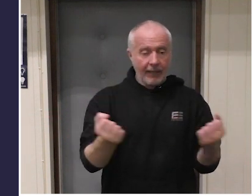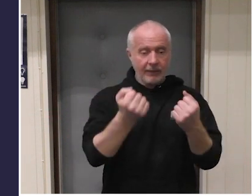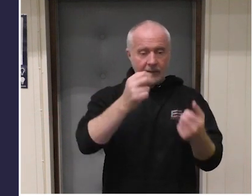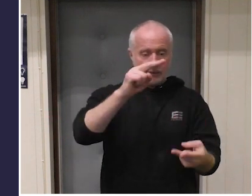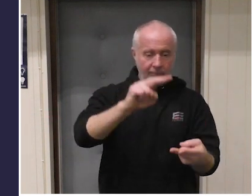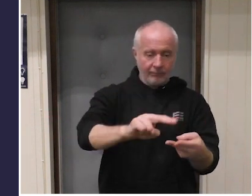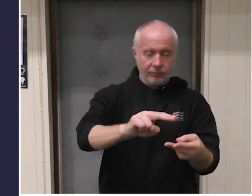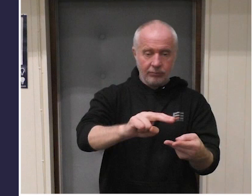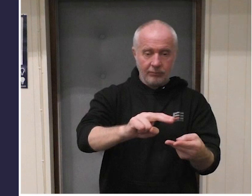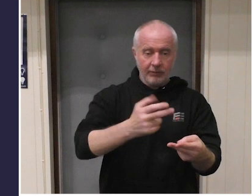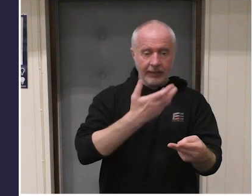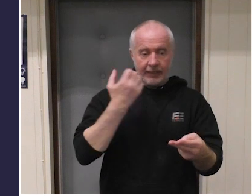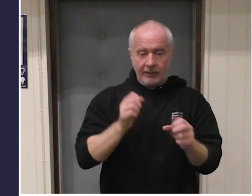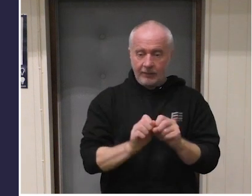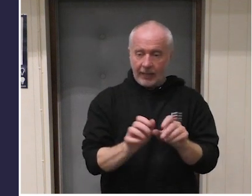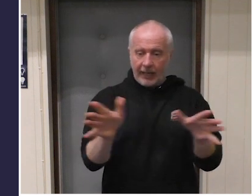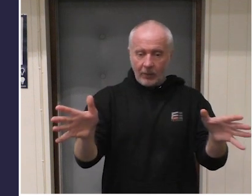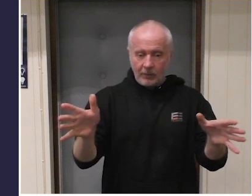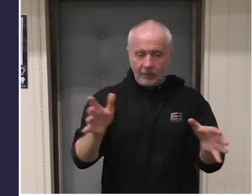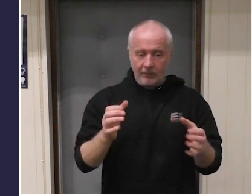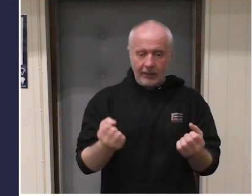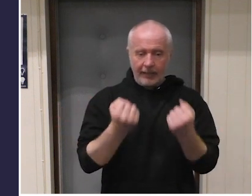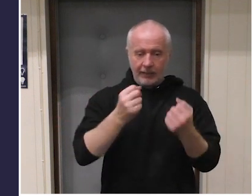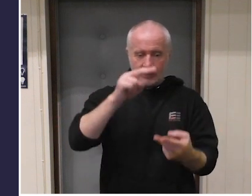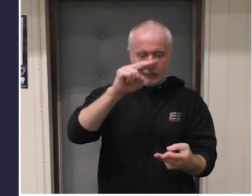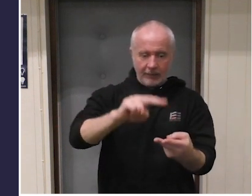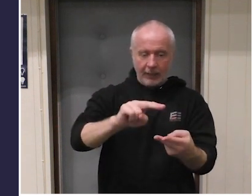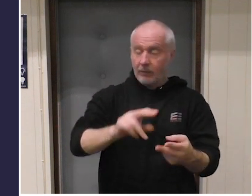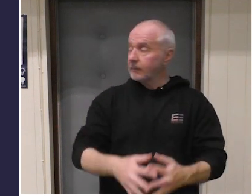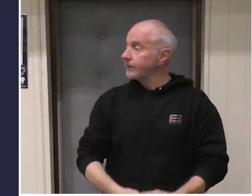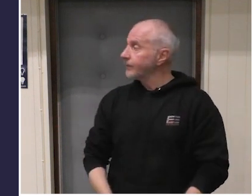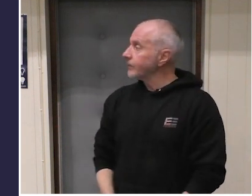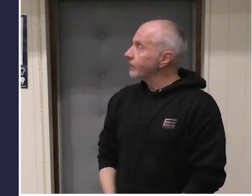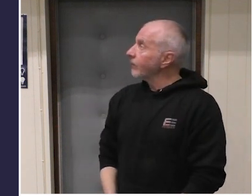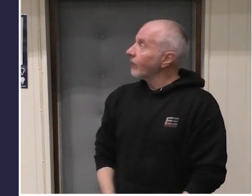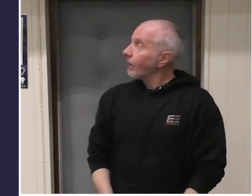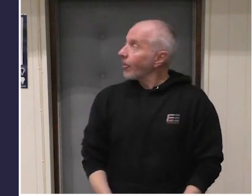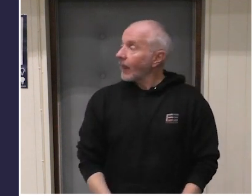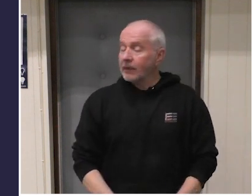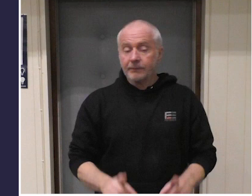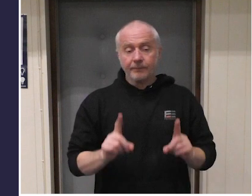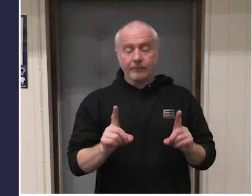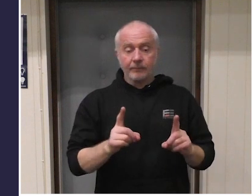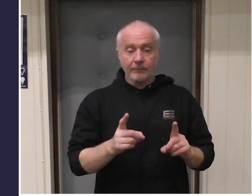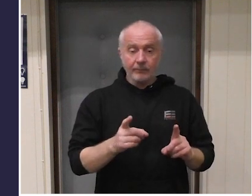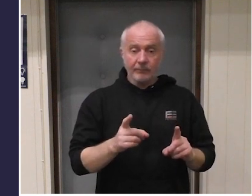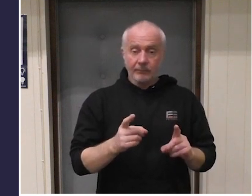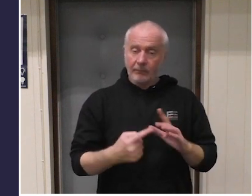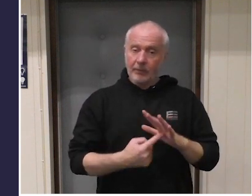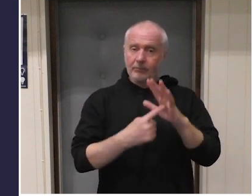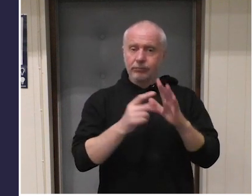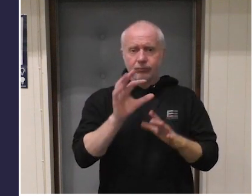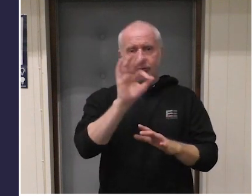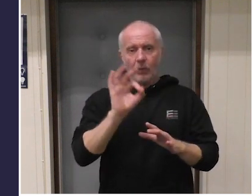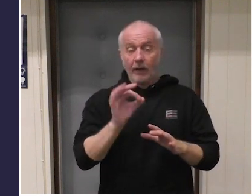Yeah? And so, an important question to ask then, if you have this protein,